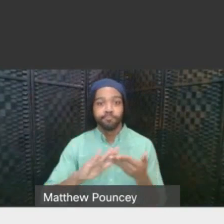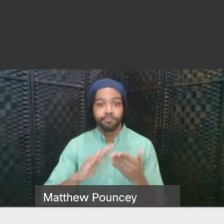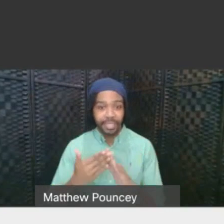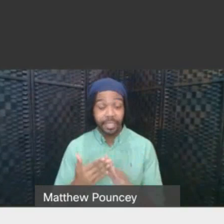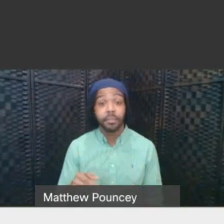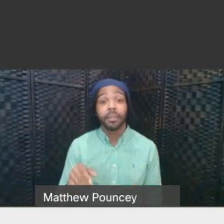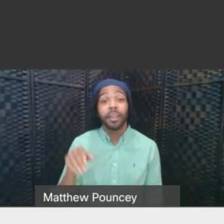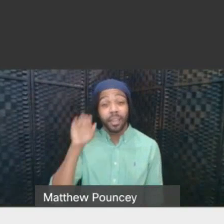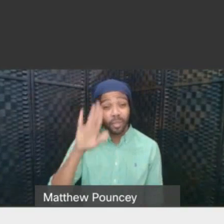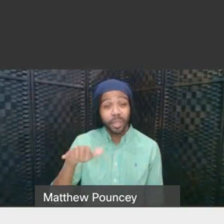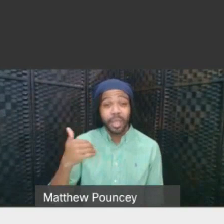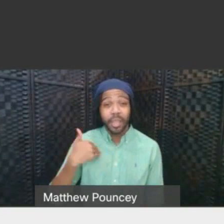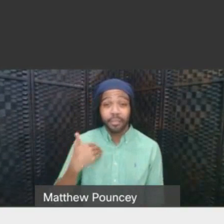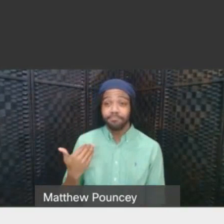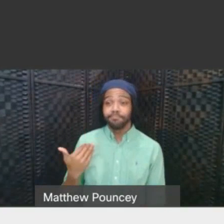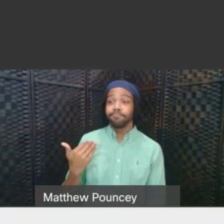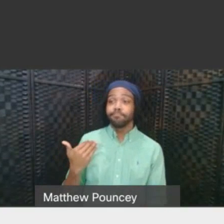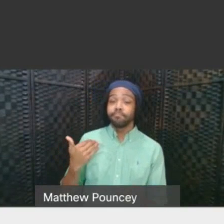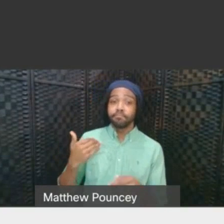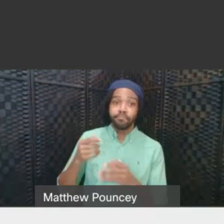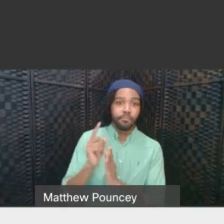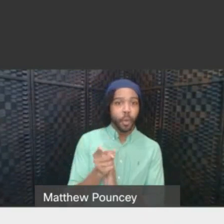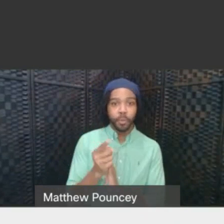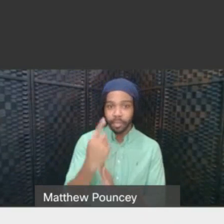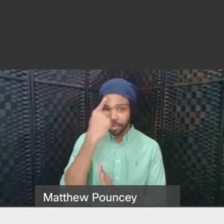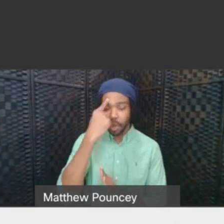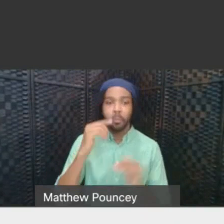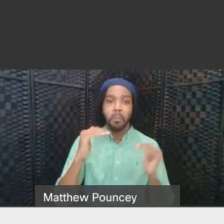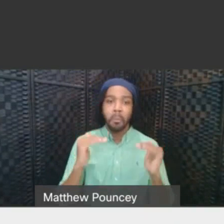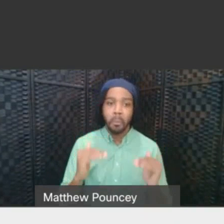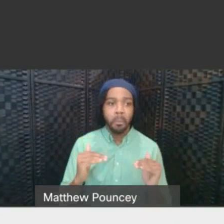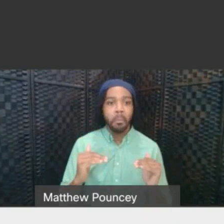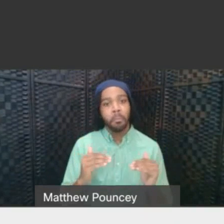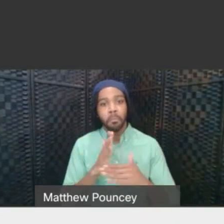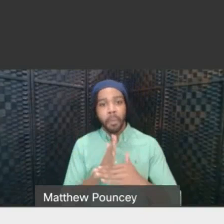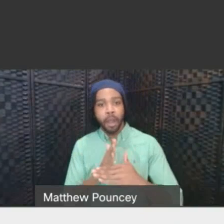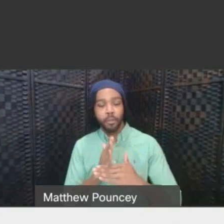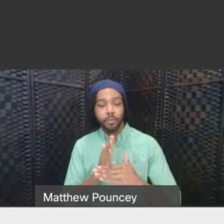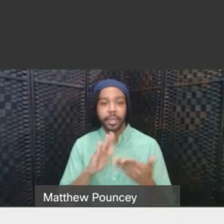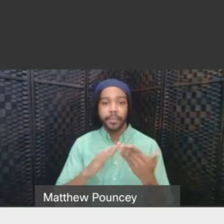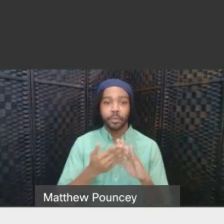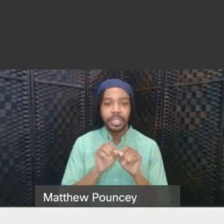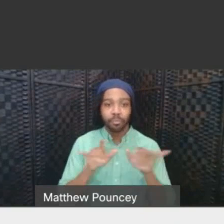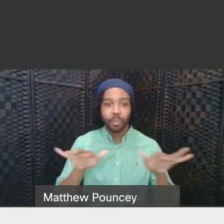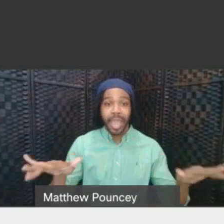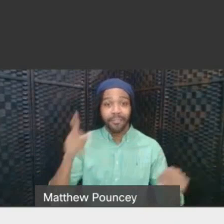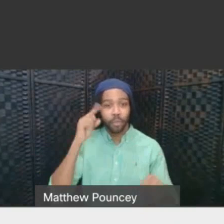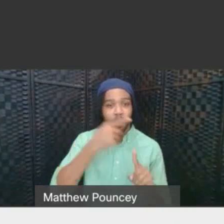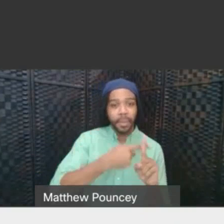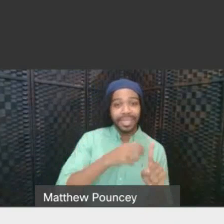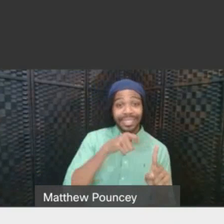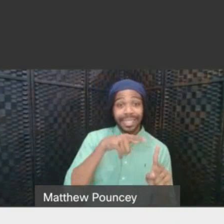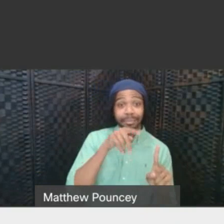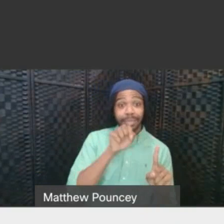we got to a point that there was just moderate community spread in September, October, and